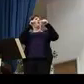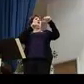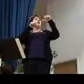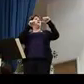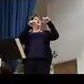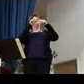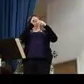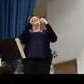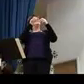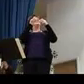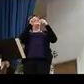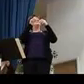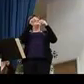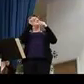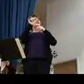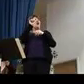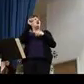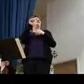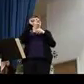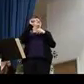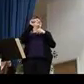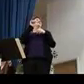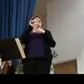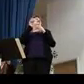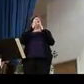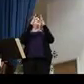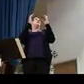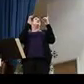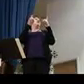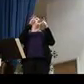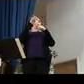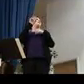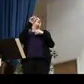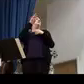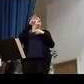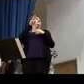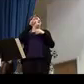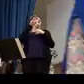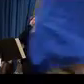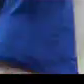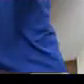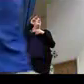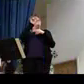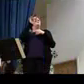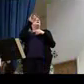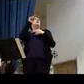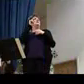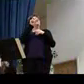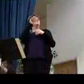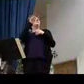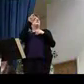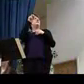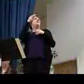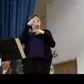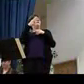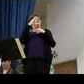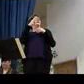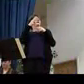Patrick N. Smith, Associate of Science, General Education, Associate of Arts, General Education.